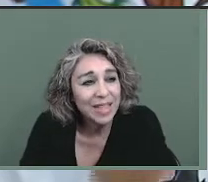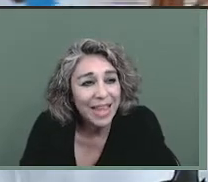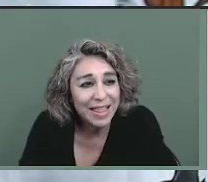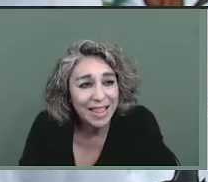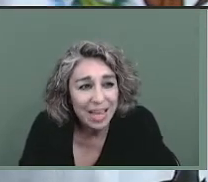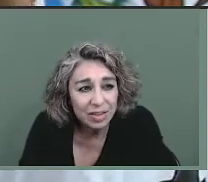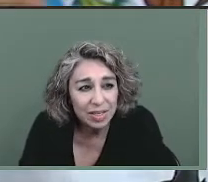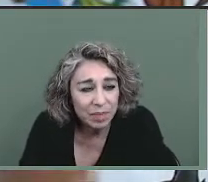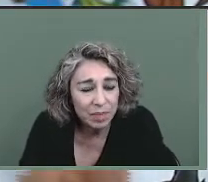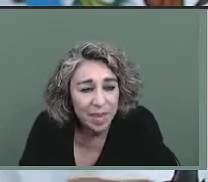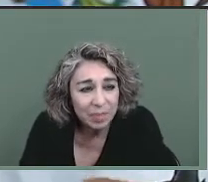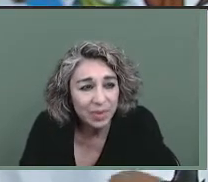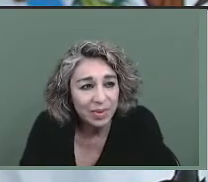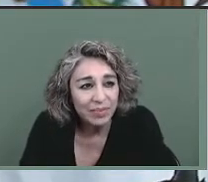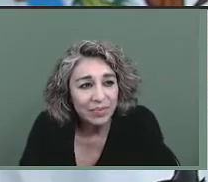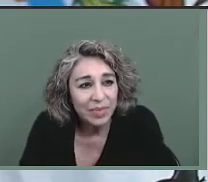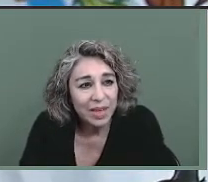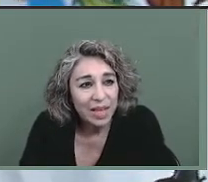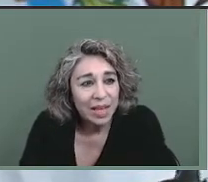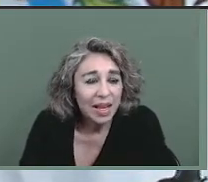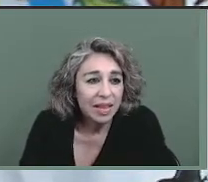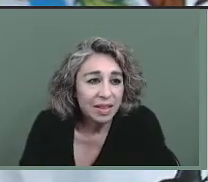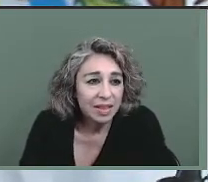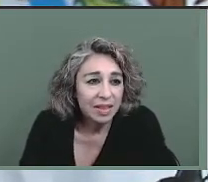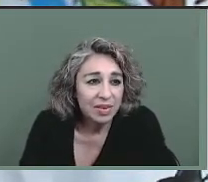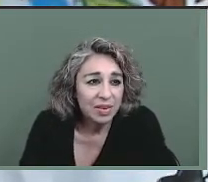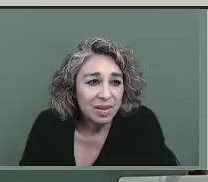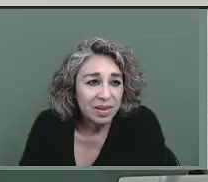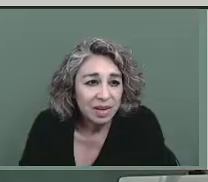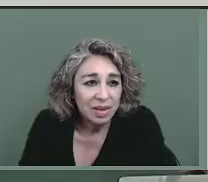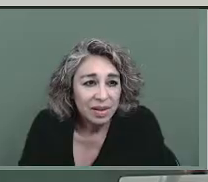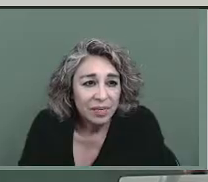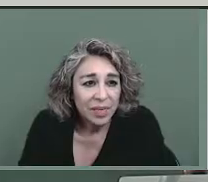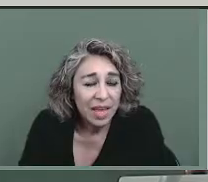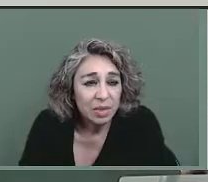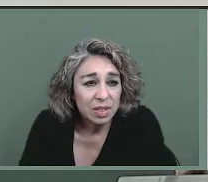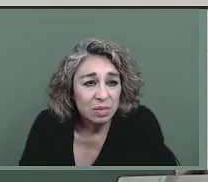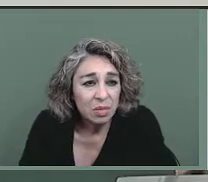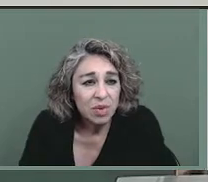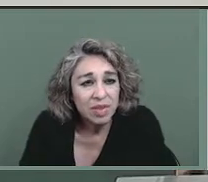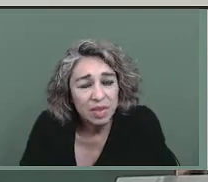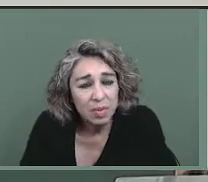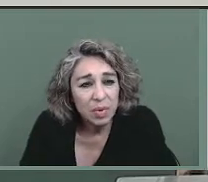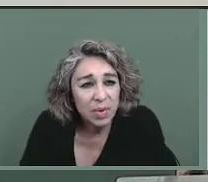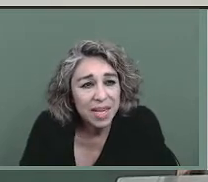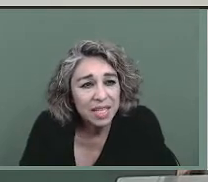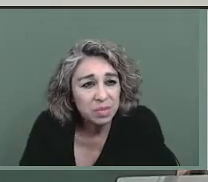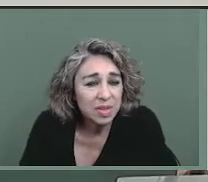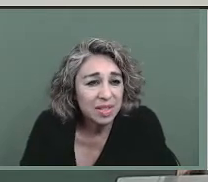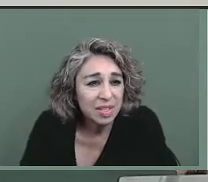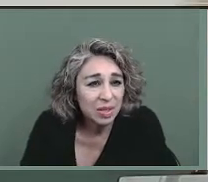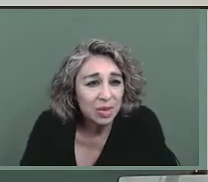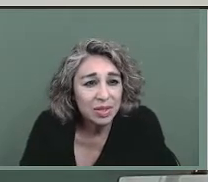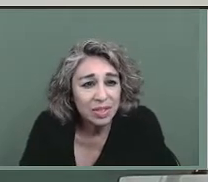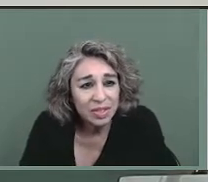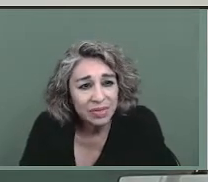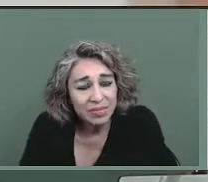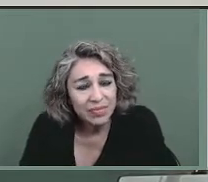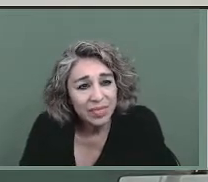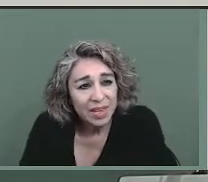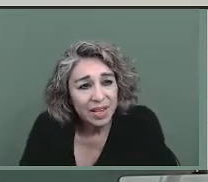It was 8,000 people. And so it was more than the Marines, more than the